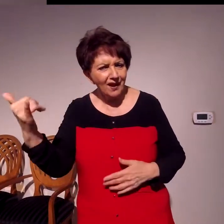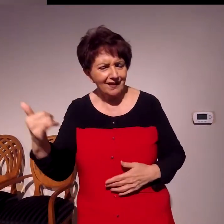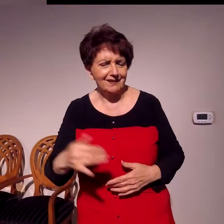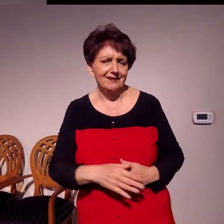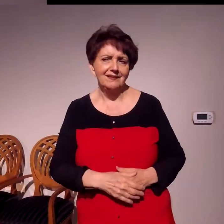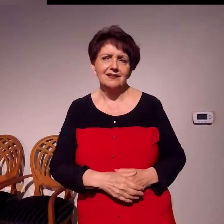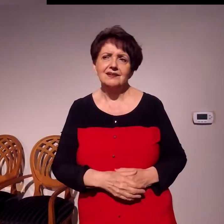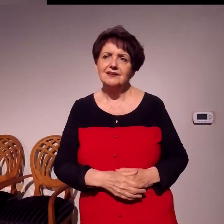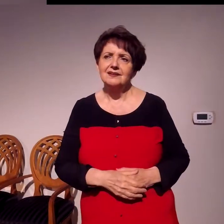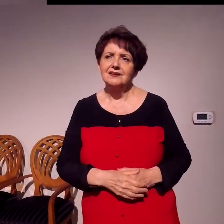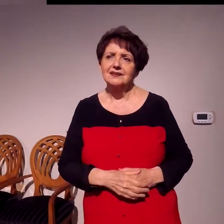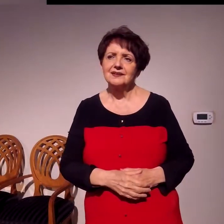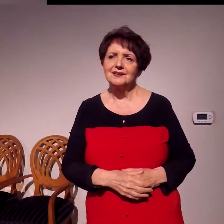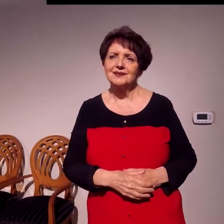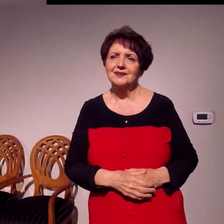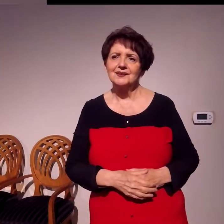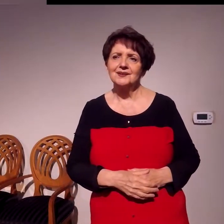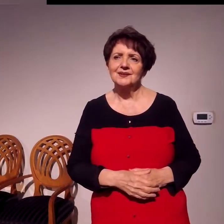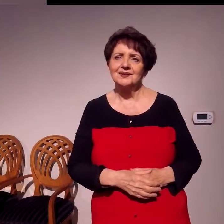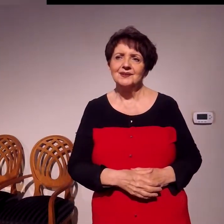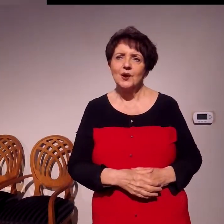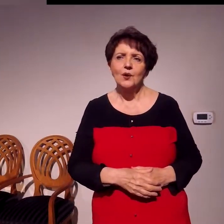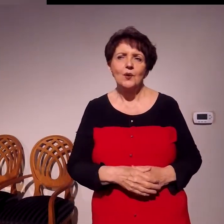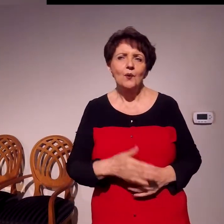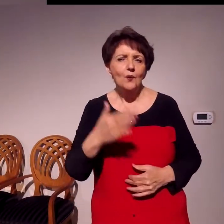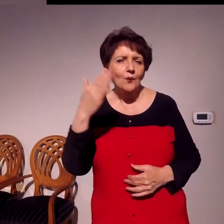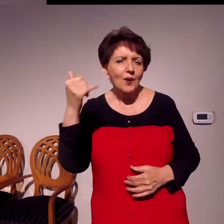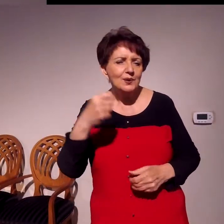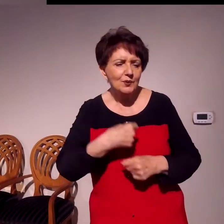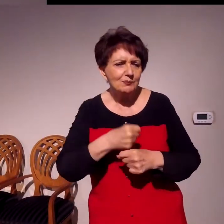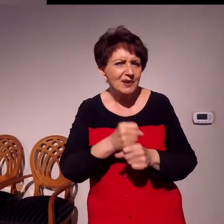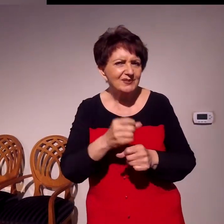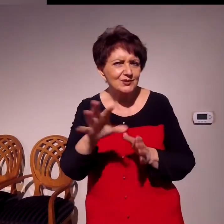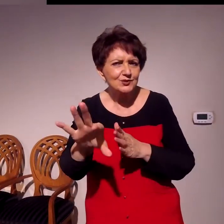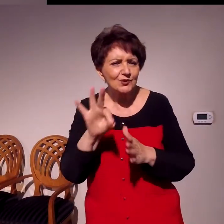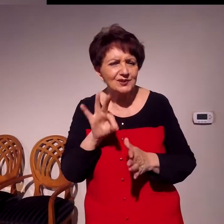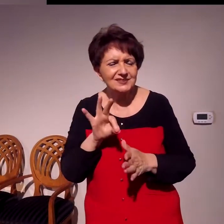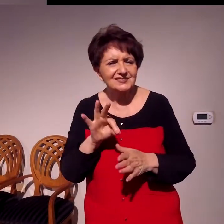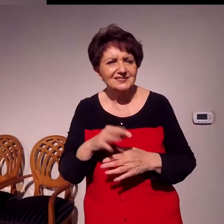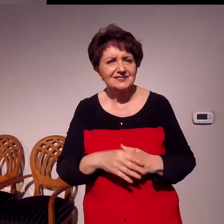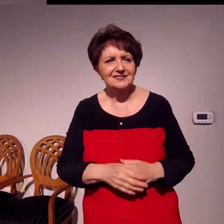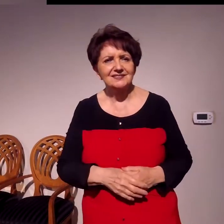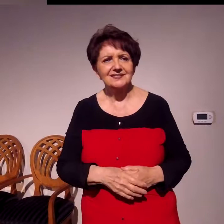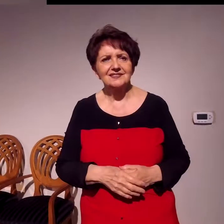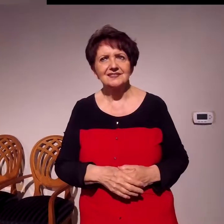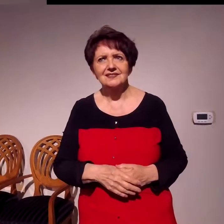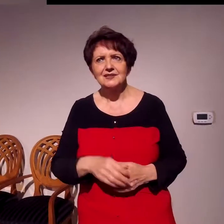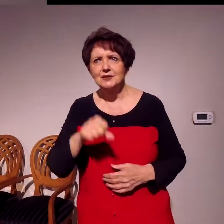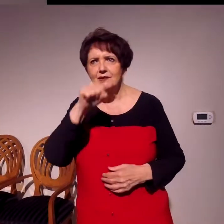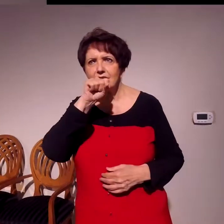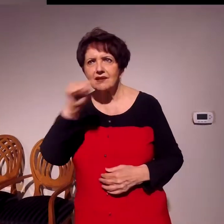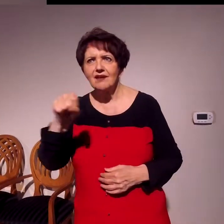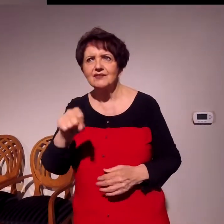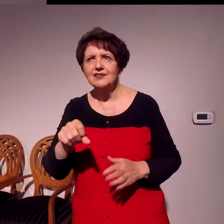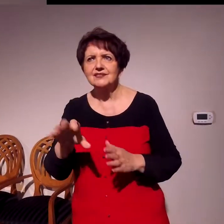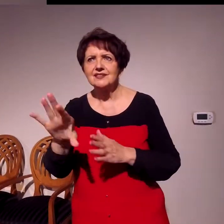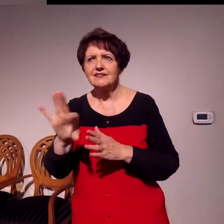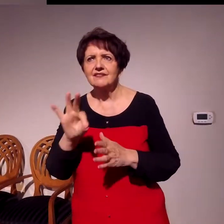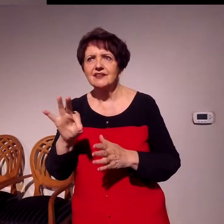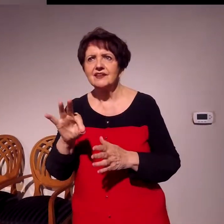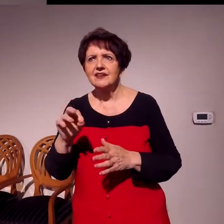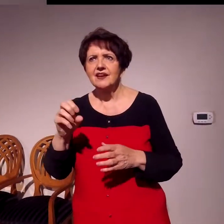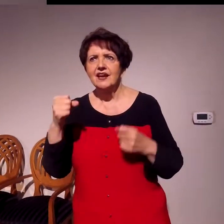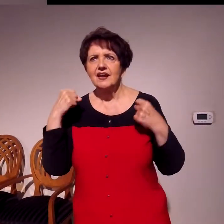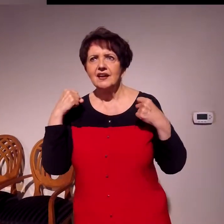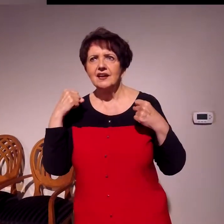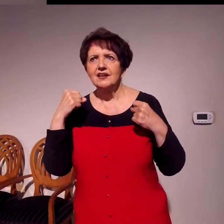eat what we eat? Why do we make the choices that we make? I loved this. When I found this, fitness is